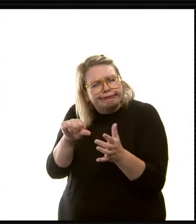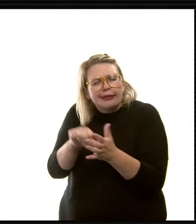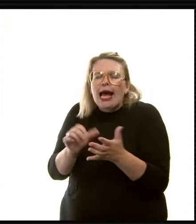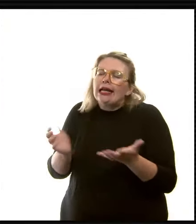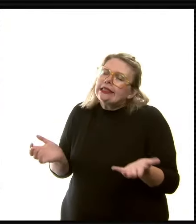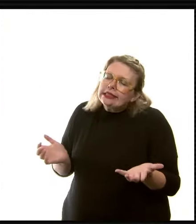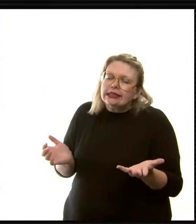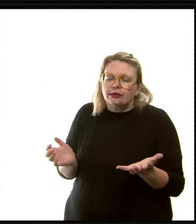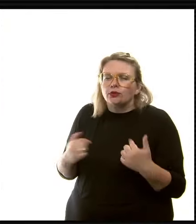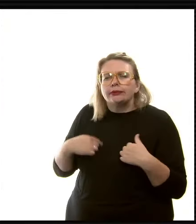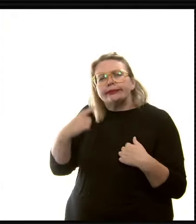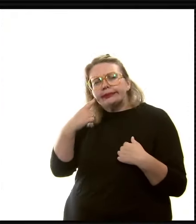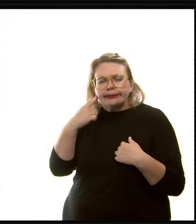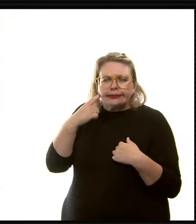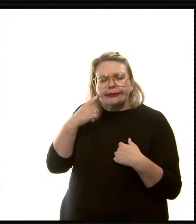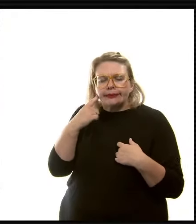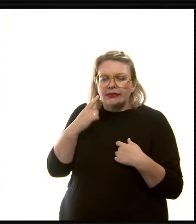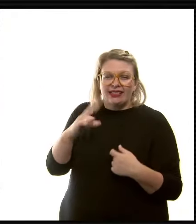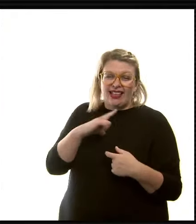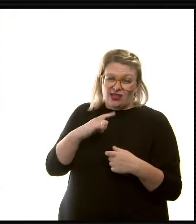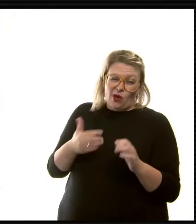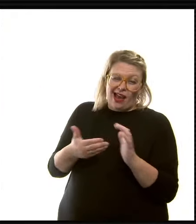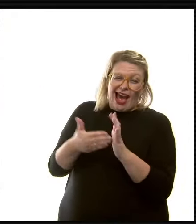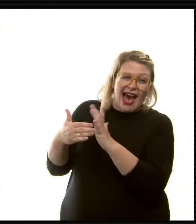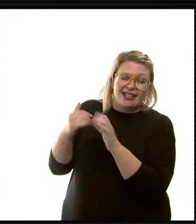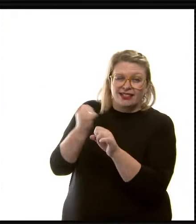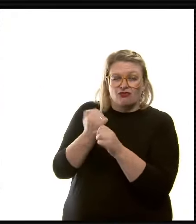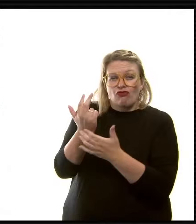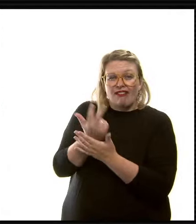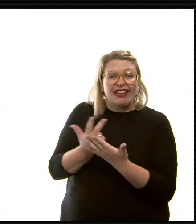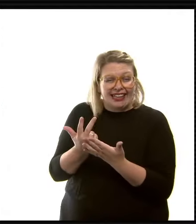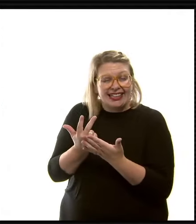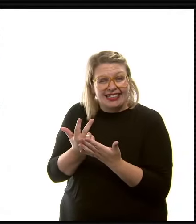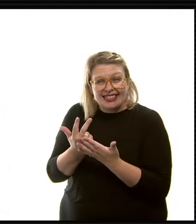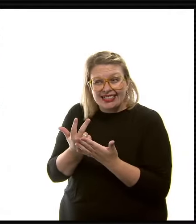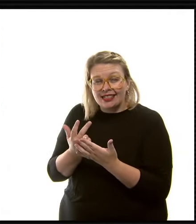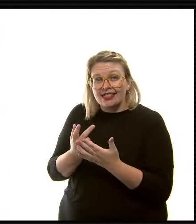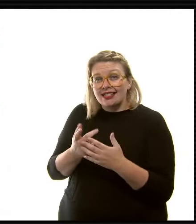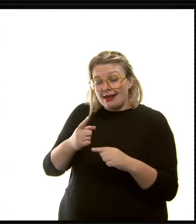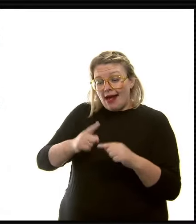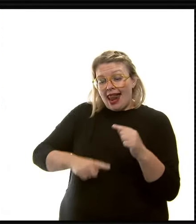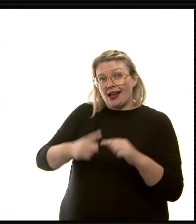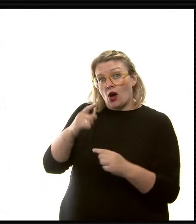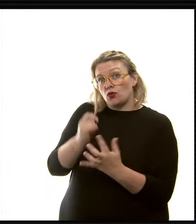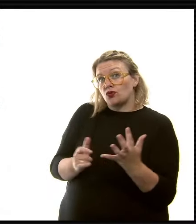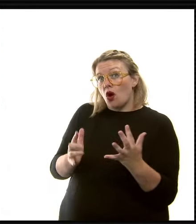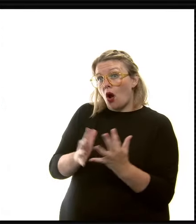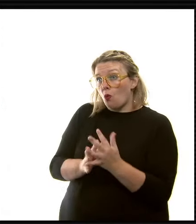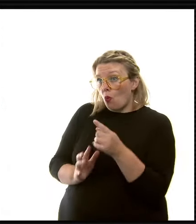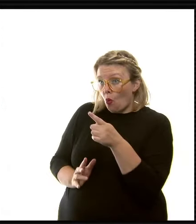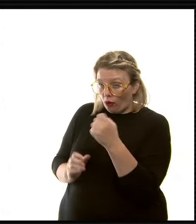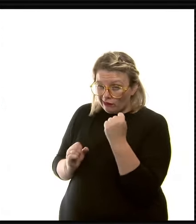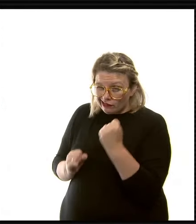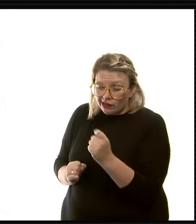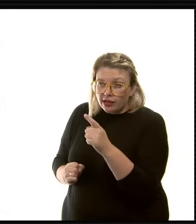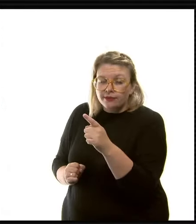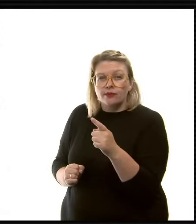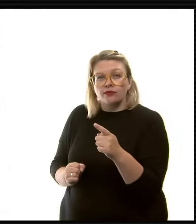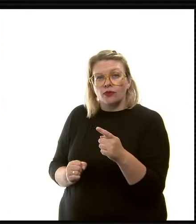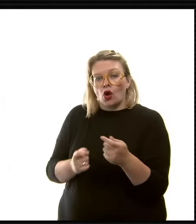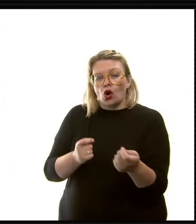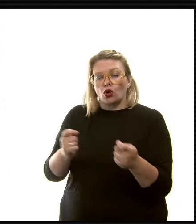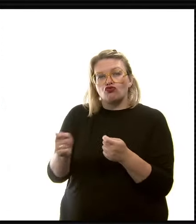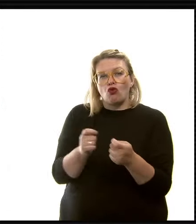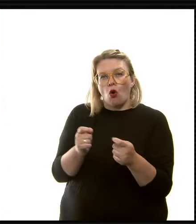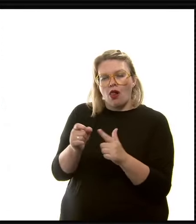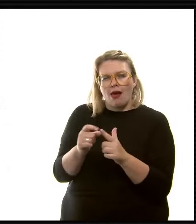in that way. So that's where the graphics come in, and in LEGO Star Wars, the usual culprits are things like control panels and